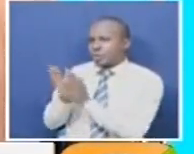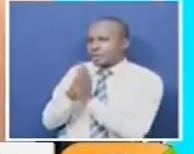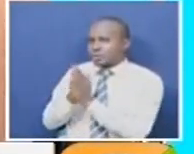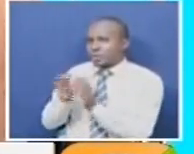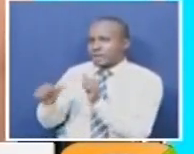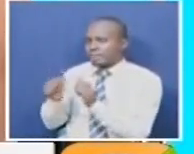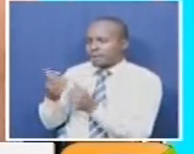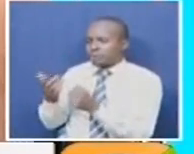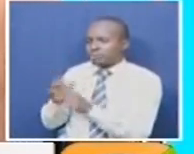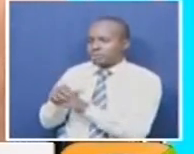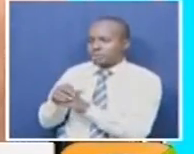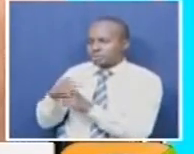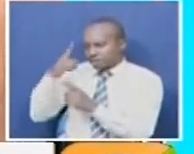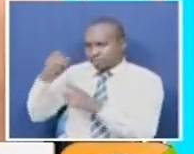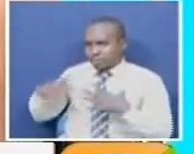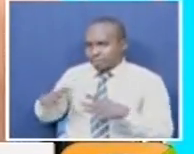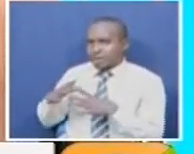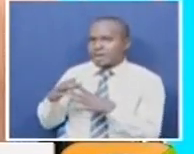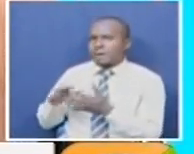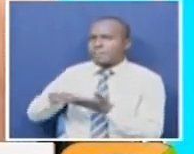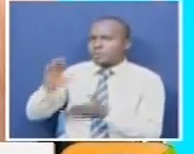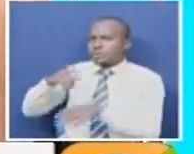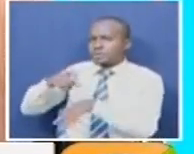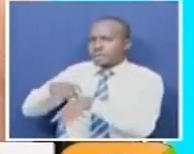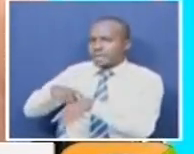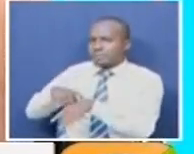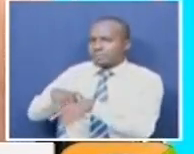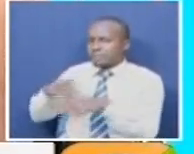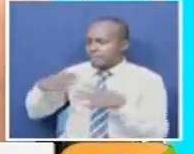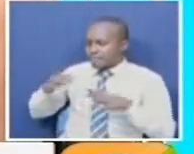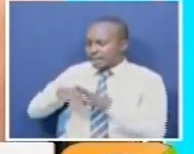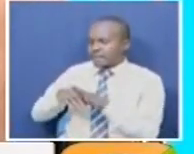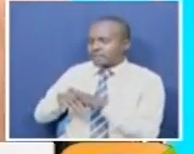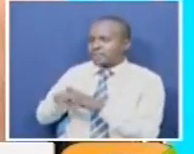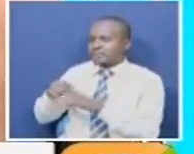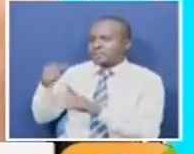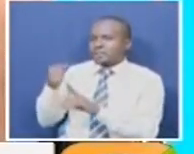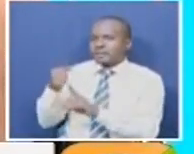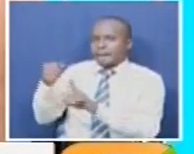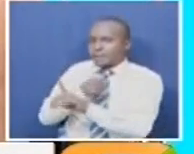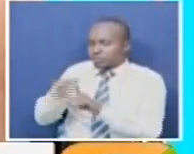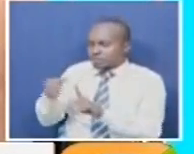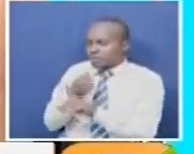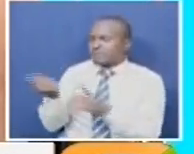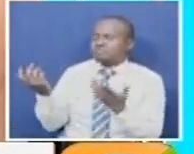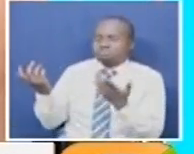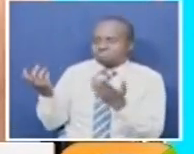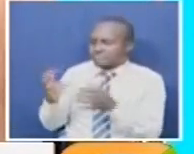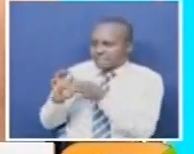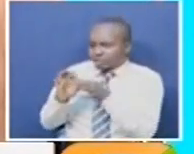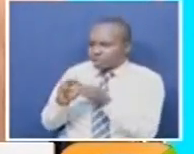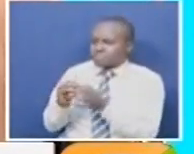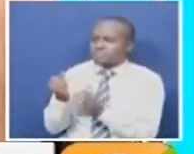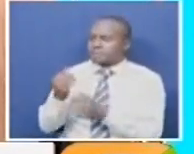narcissism and how a lot of times people are in abusive relationships. It could be emotionally or even physically or